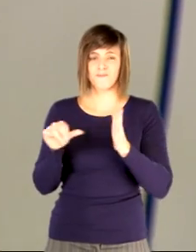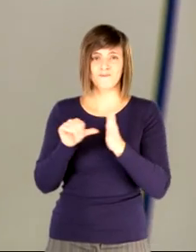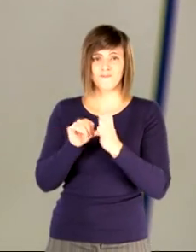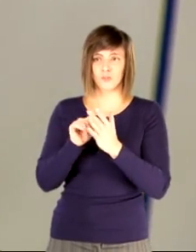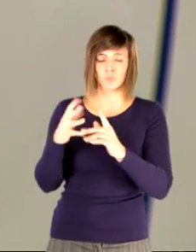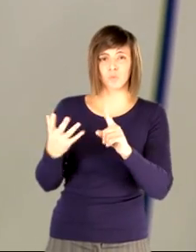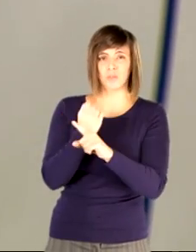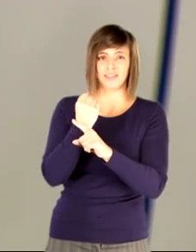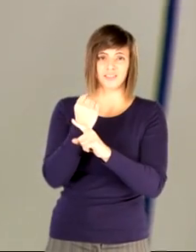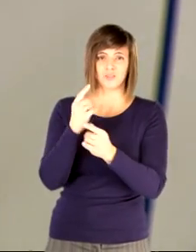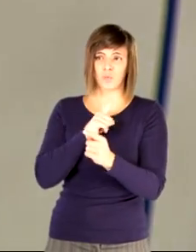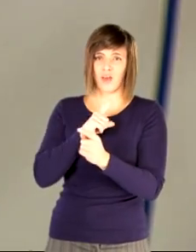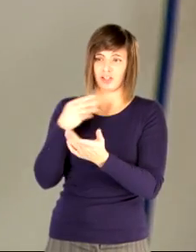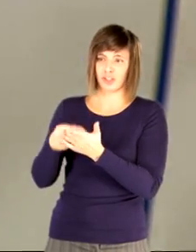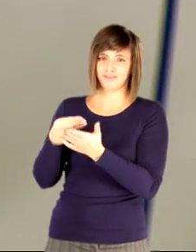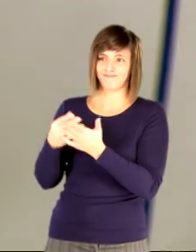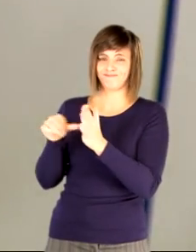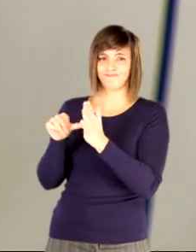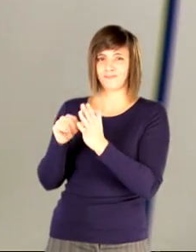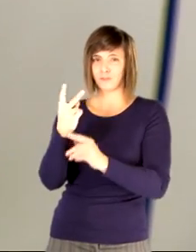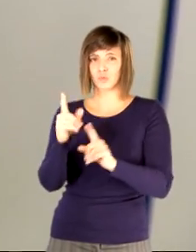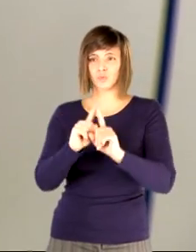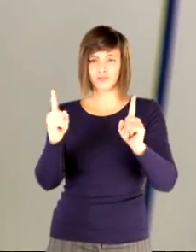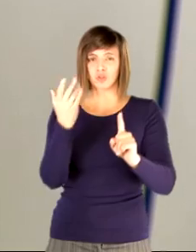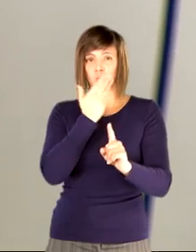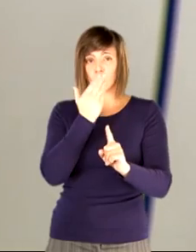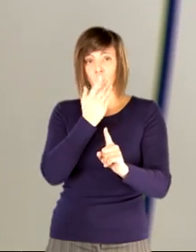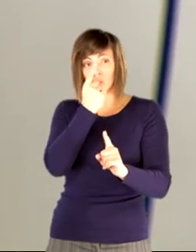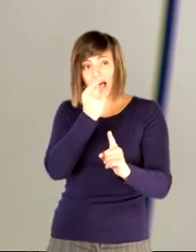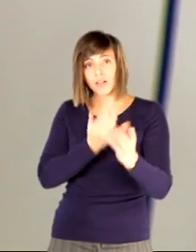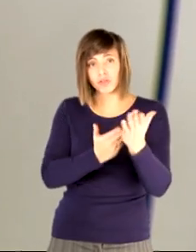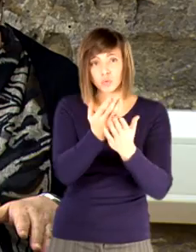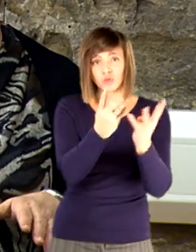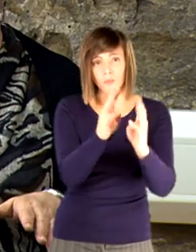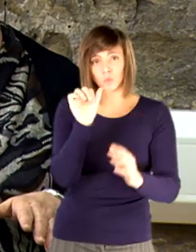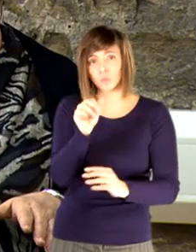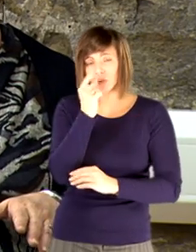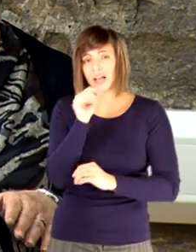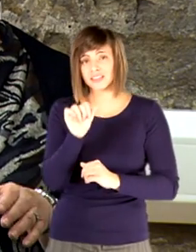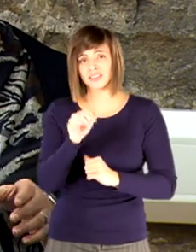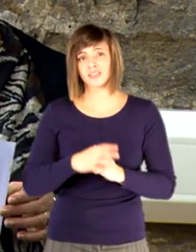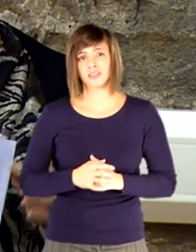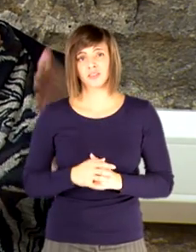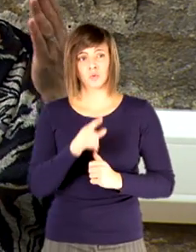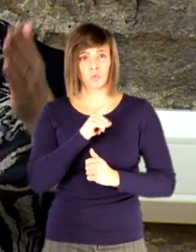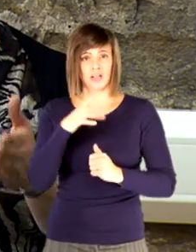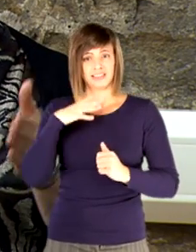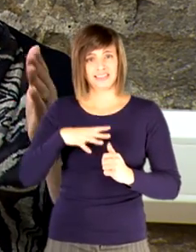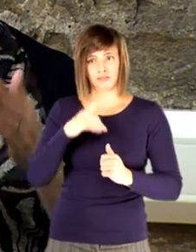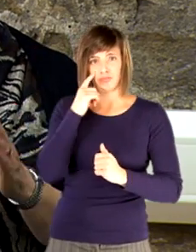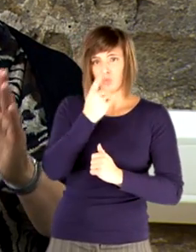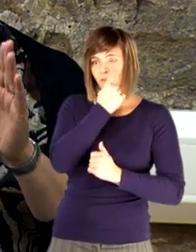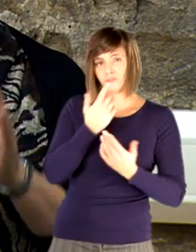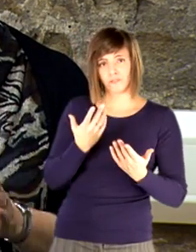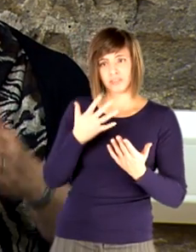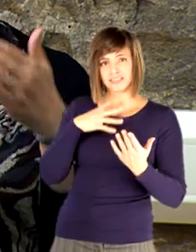facing an uphill struggle to win an argument on costs between two schools. But it can be done, it certainly can be done, because you just need to